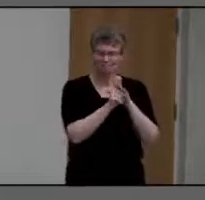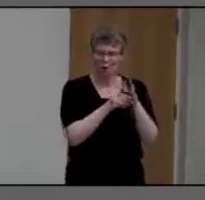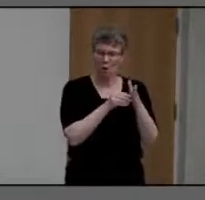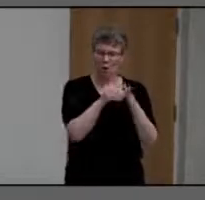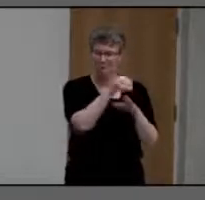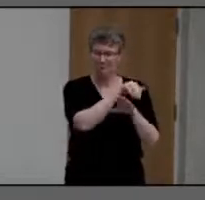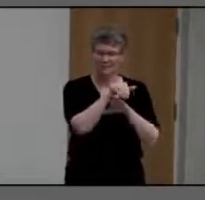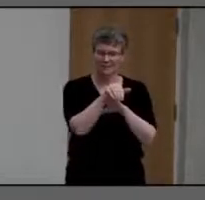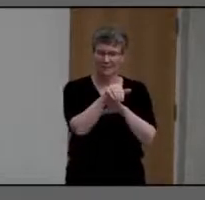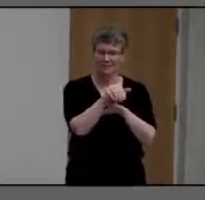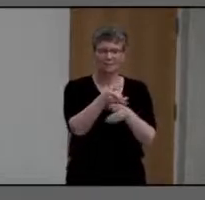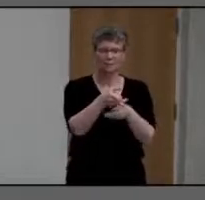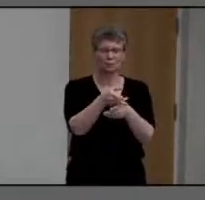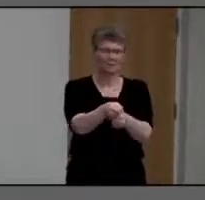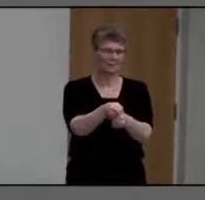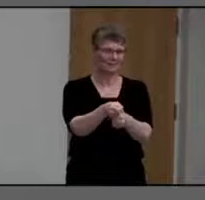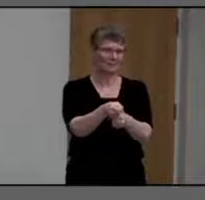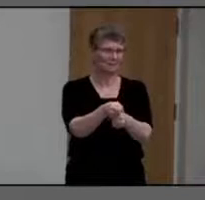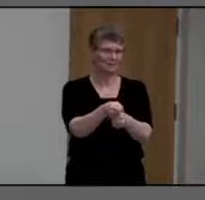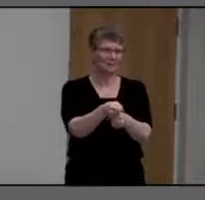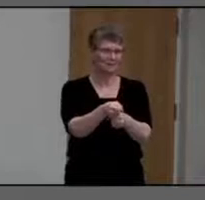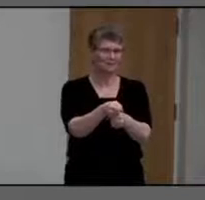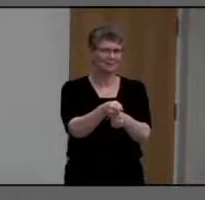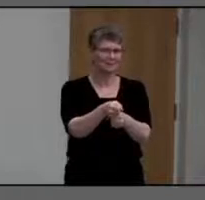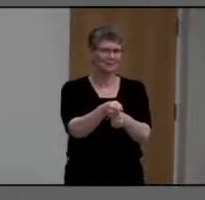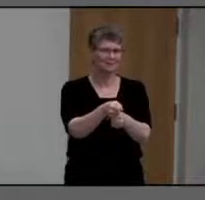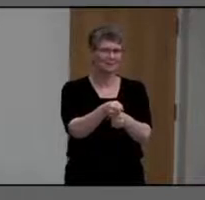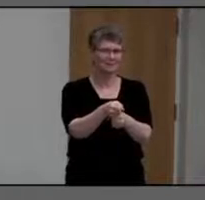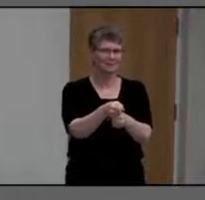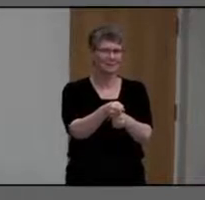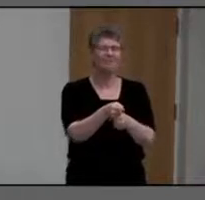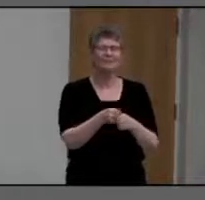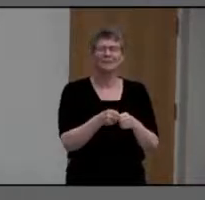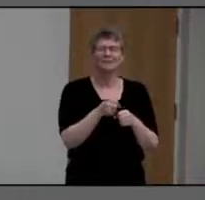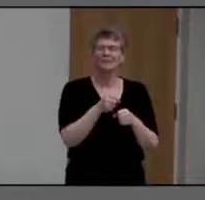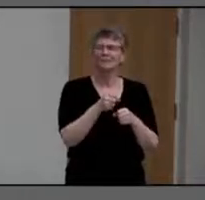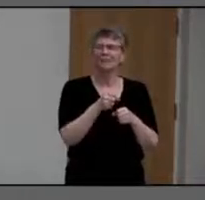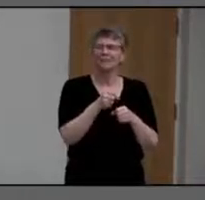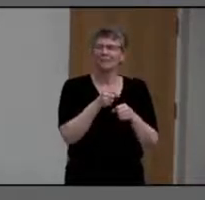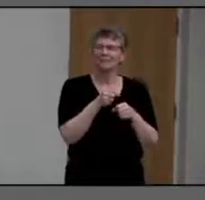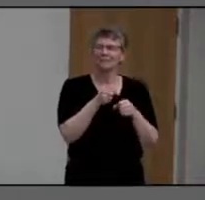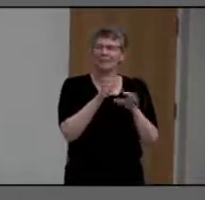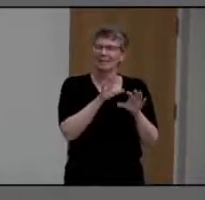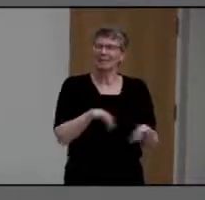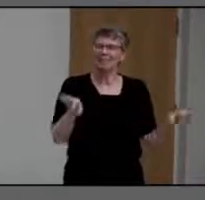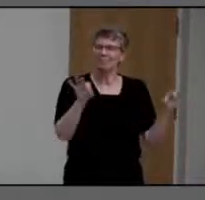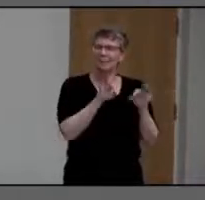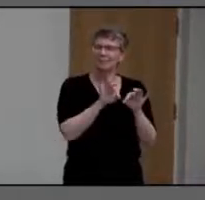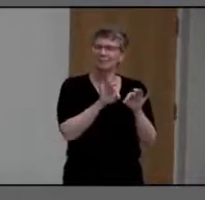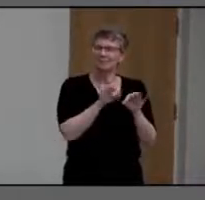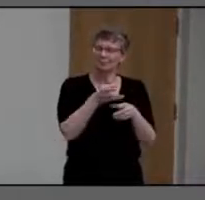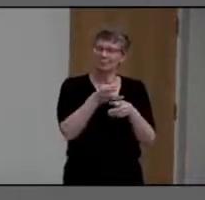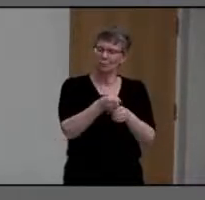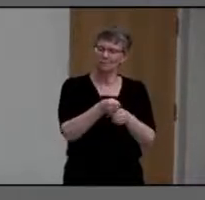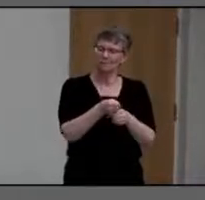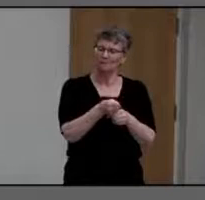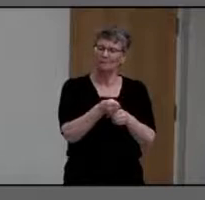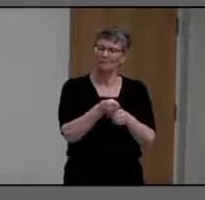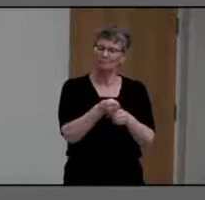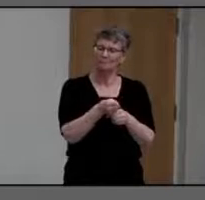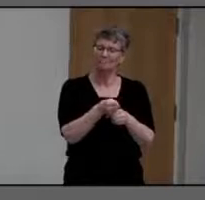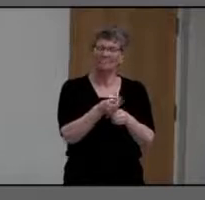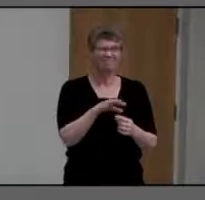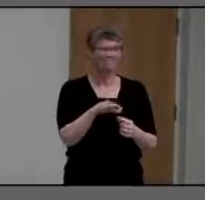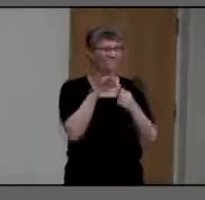And I think that's such an important thing, especially, unfortunately in the environment that we live in now, where I